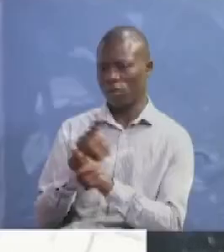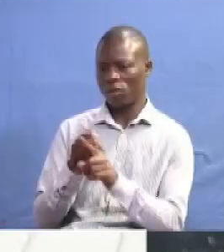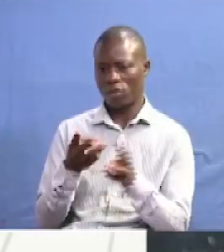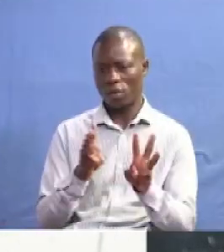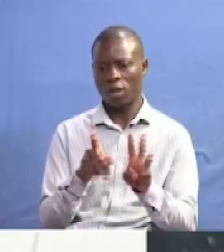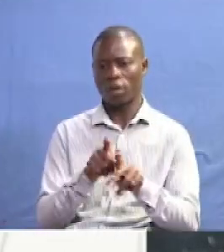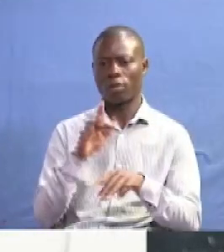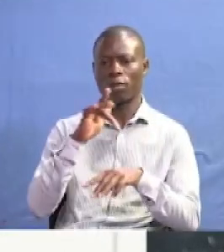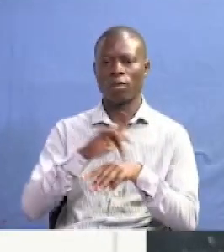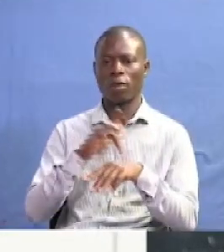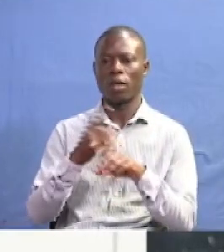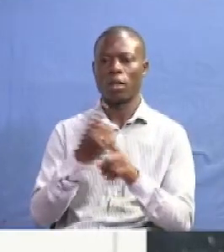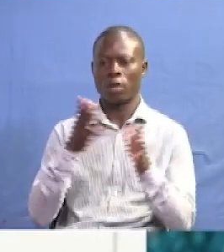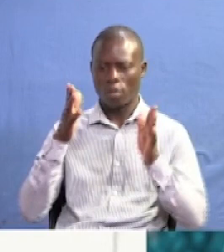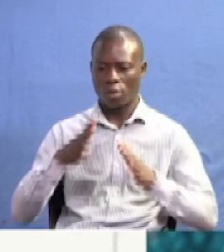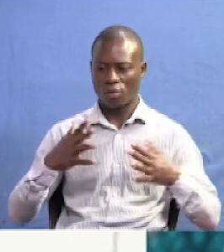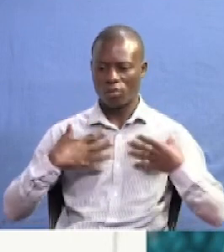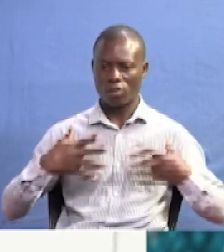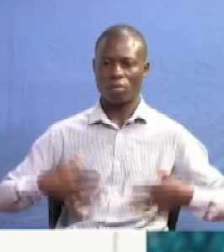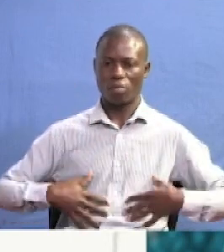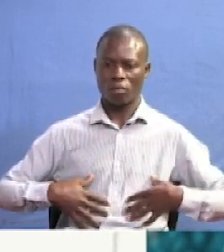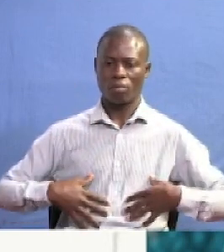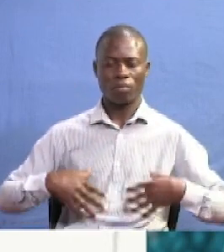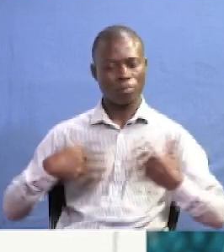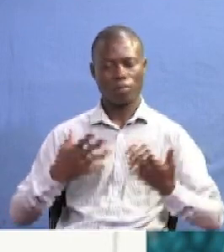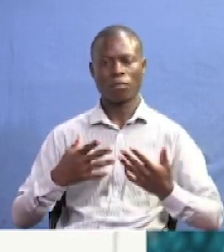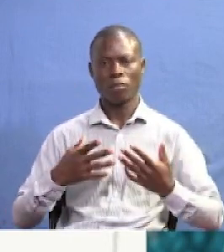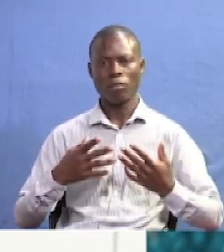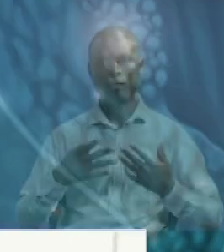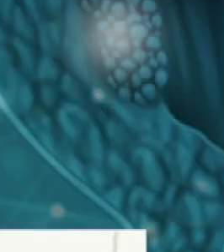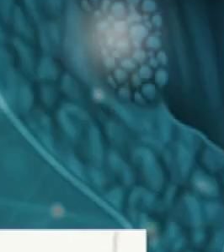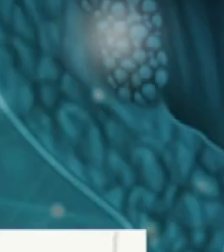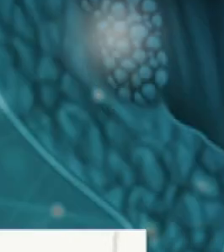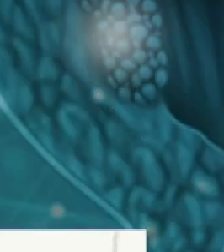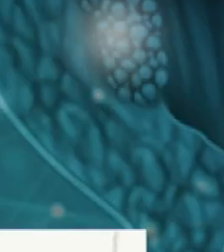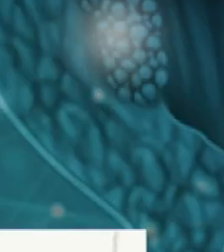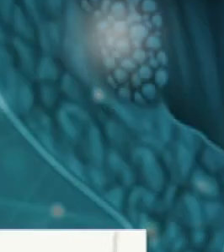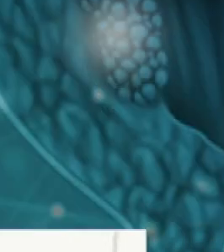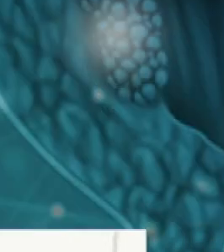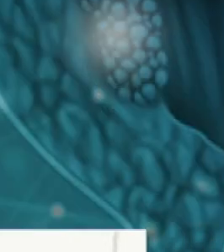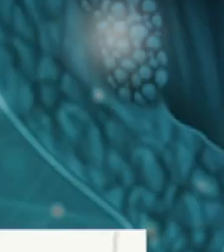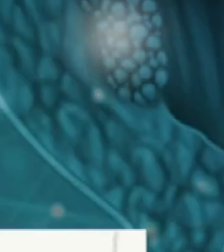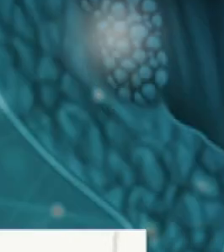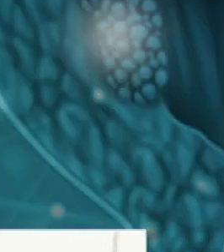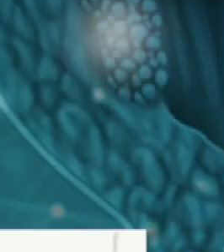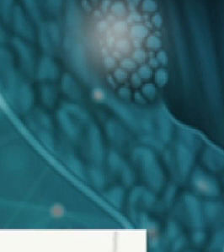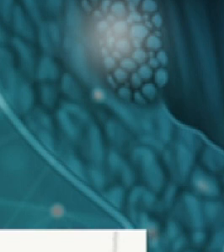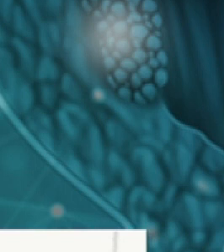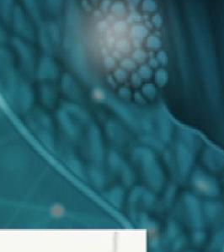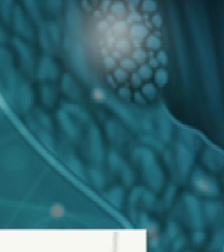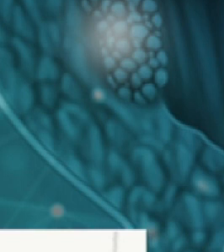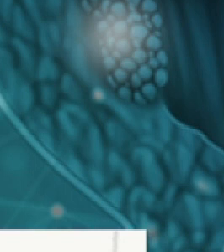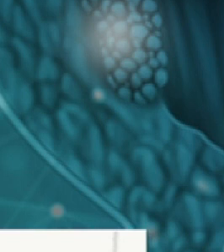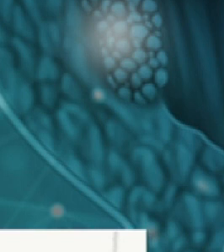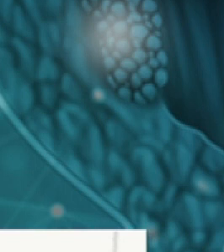it affects different parts of the body. So if it's in the pelvis, it can be around the fallopian tubes, around the bowel,